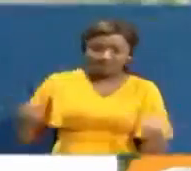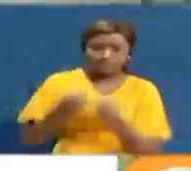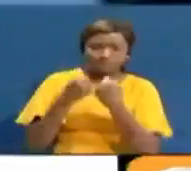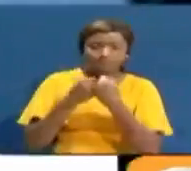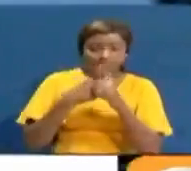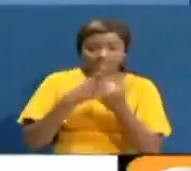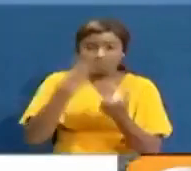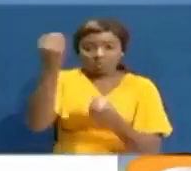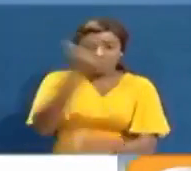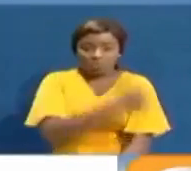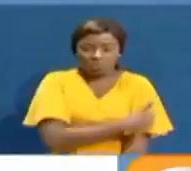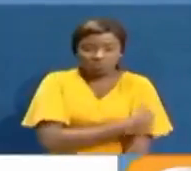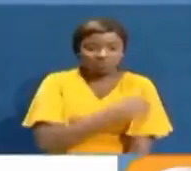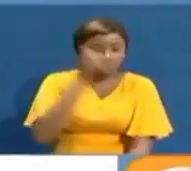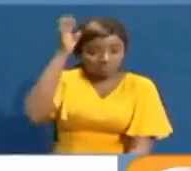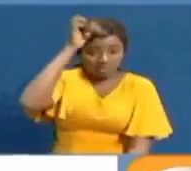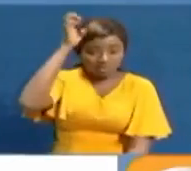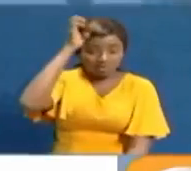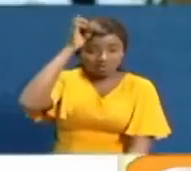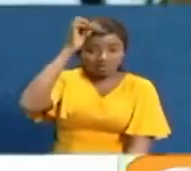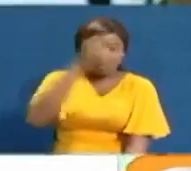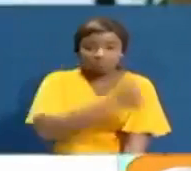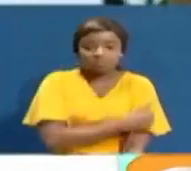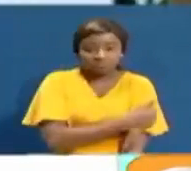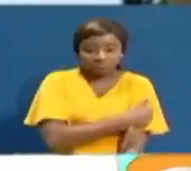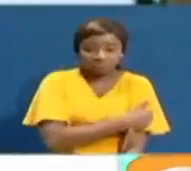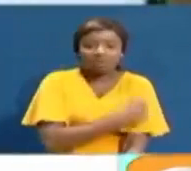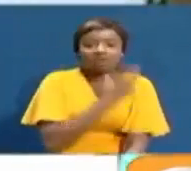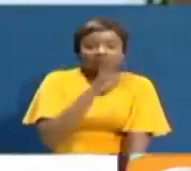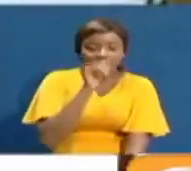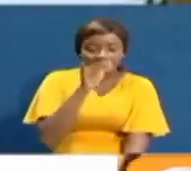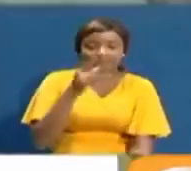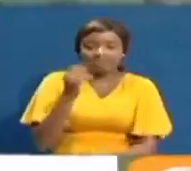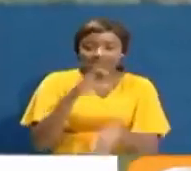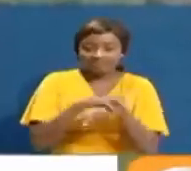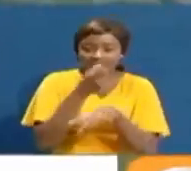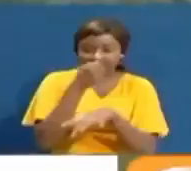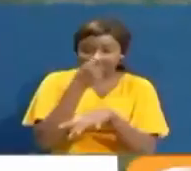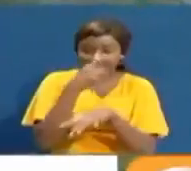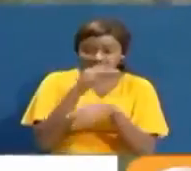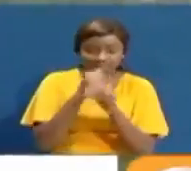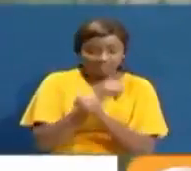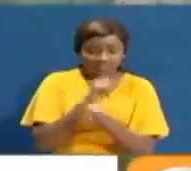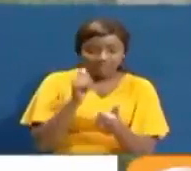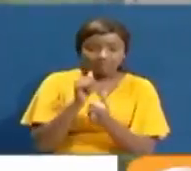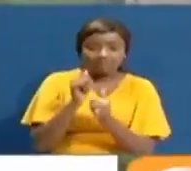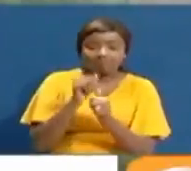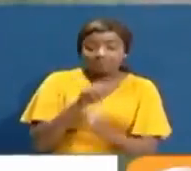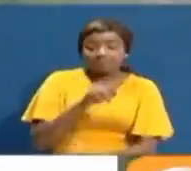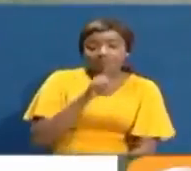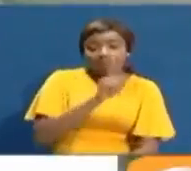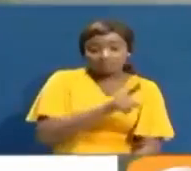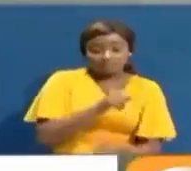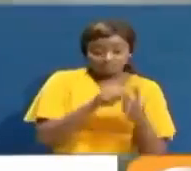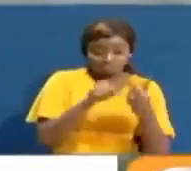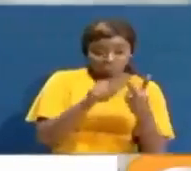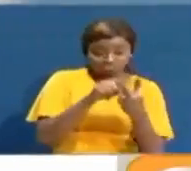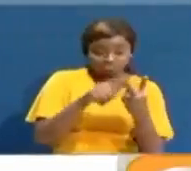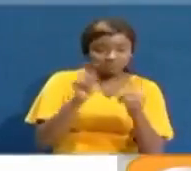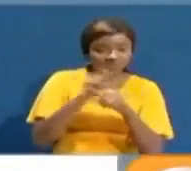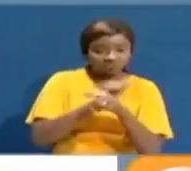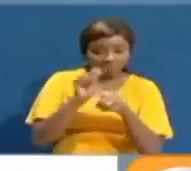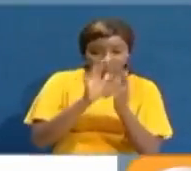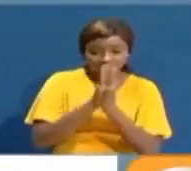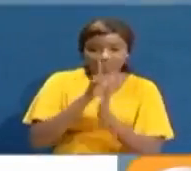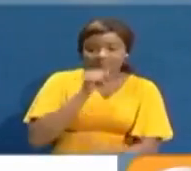Wakanipeleka hospitali. Uko Eldoret Hospital, nikaenda nikatipio huko. For Kerich Kiplagat and Enoch Kibet, who both train